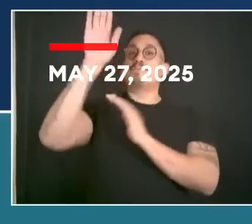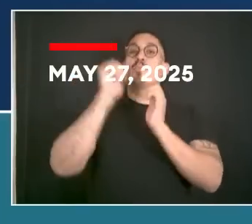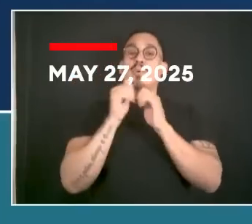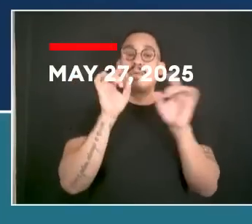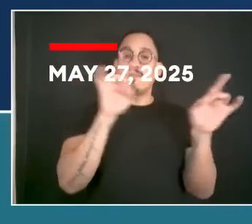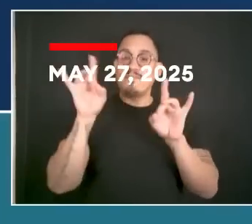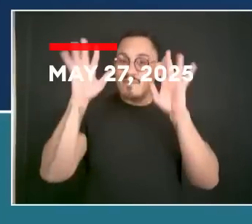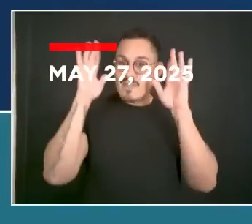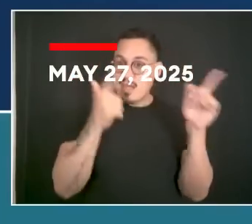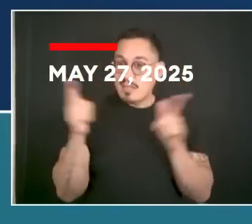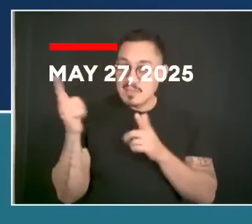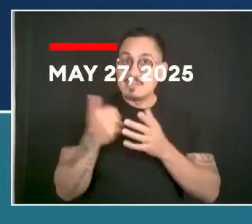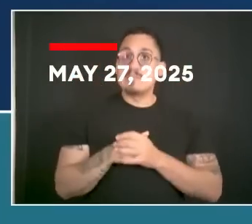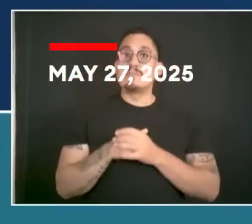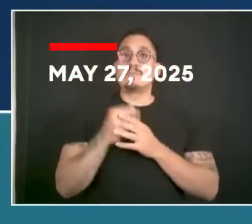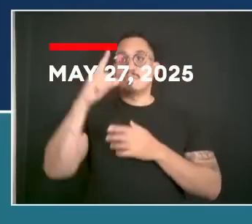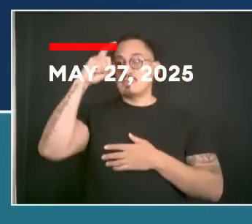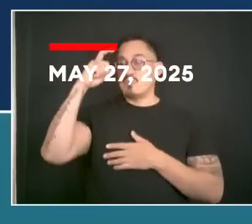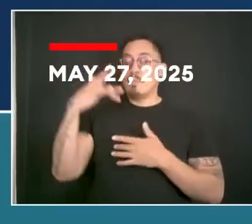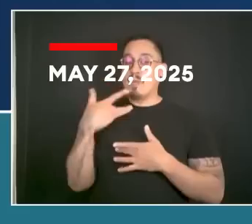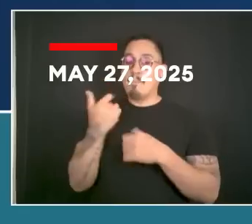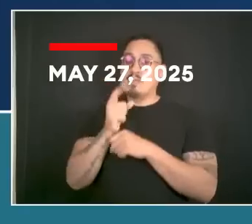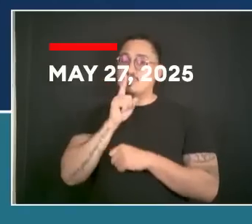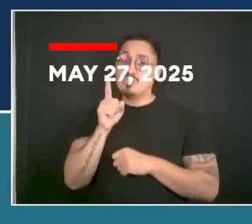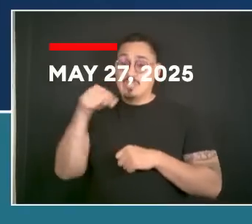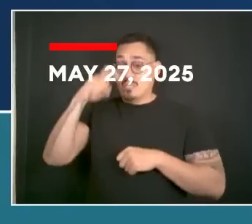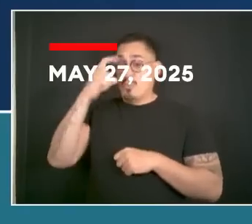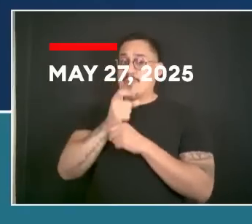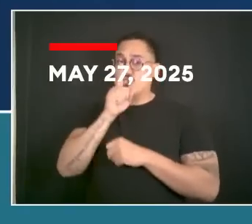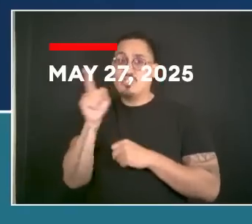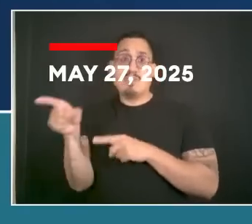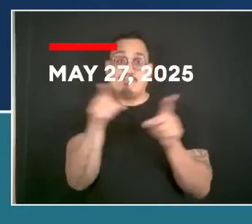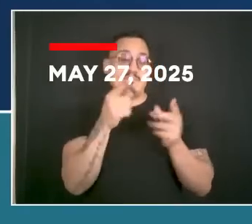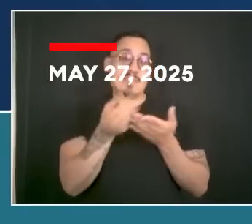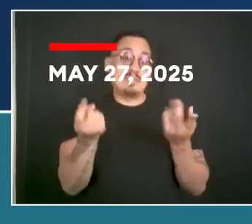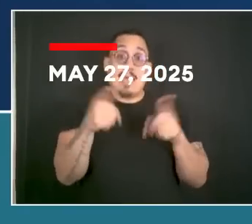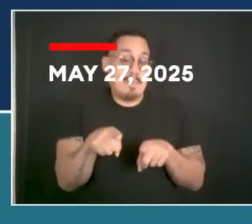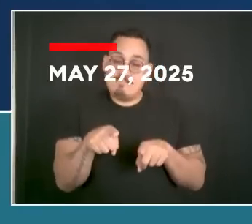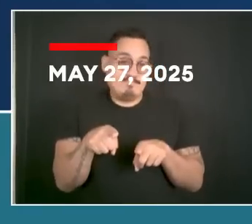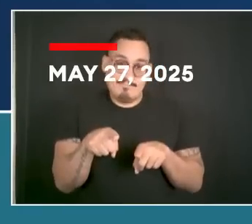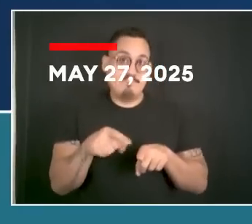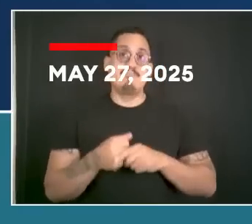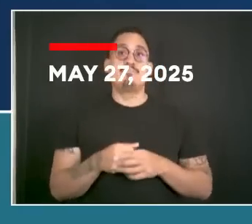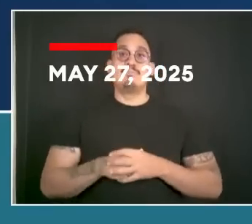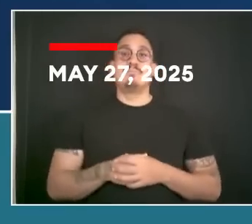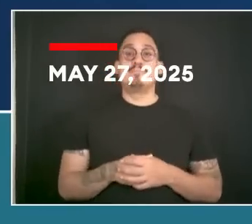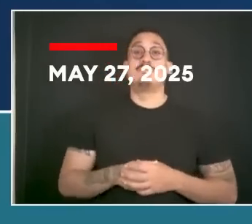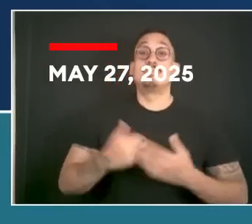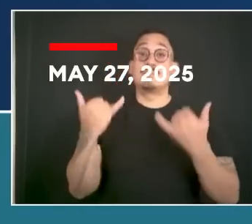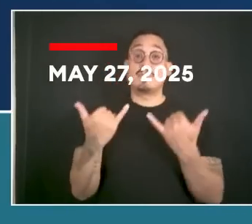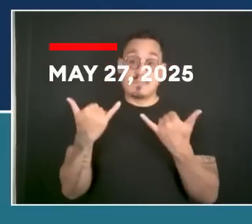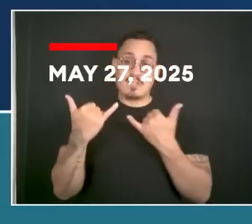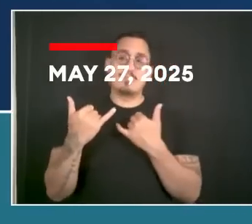do all that is possible to make sure that's not going to happen. And today, we're going to start off. Today,